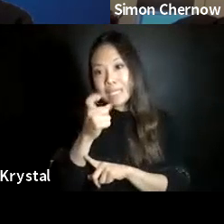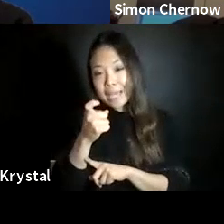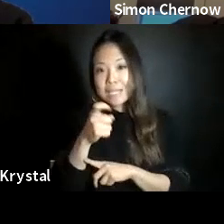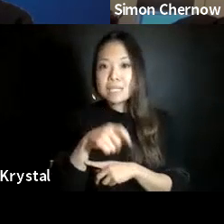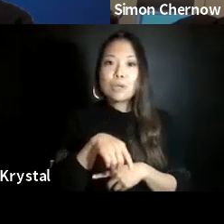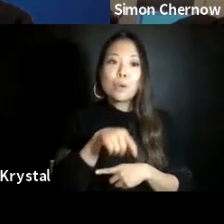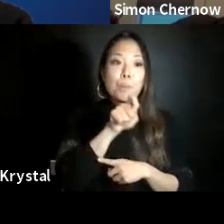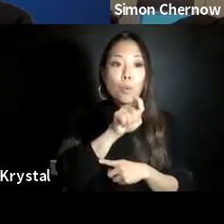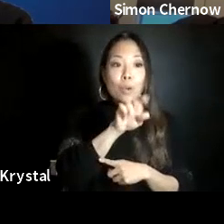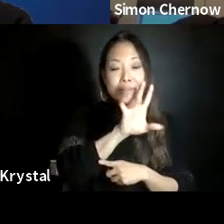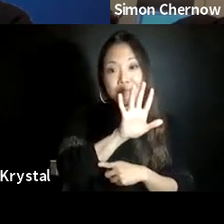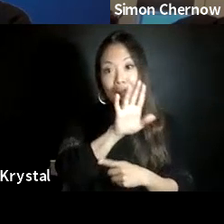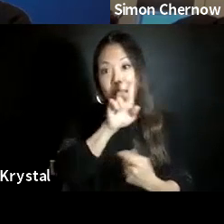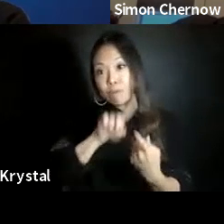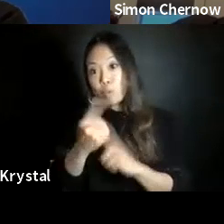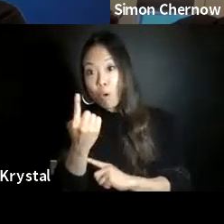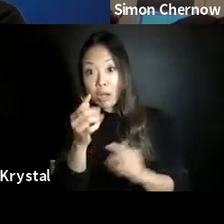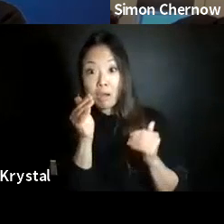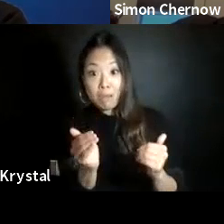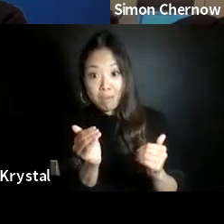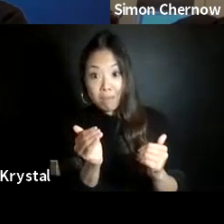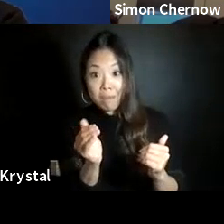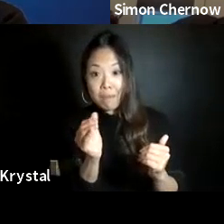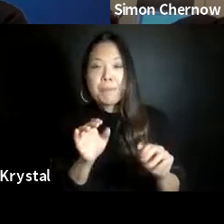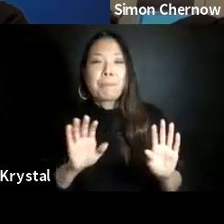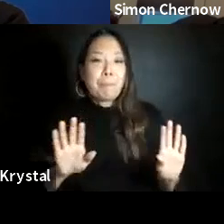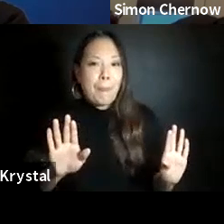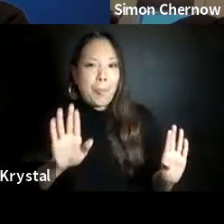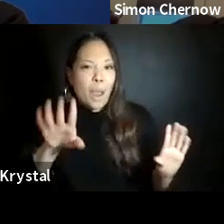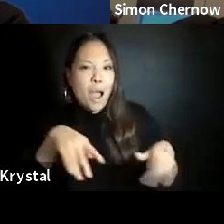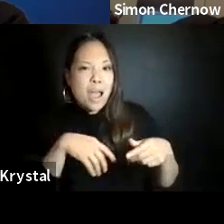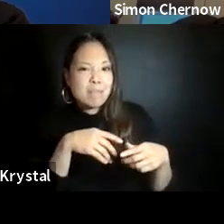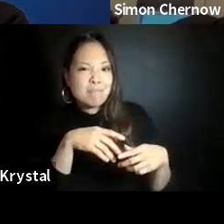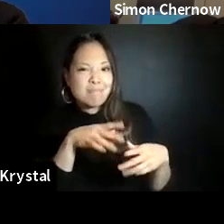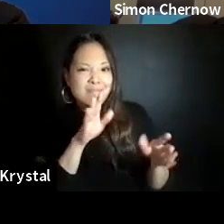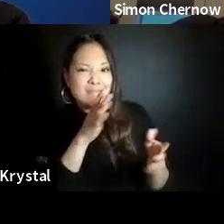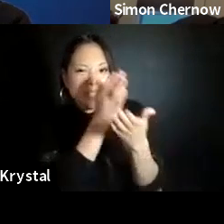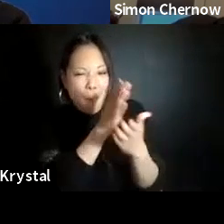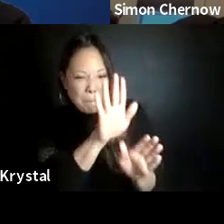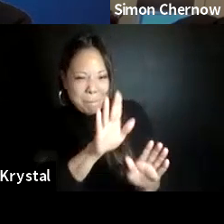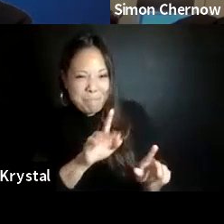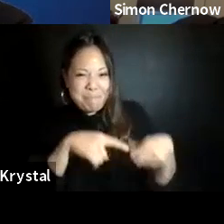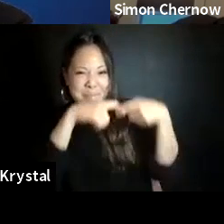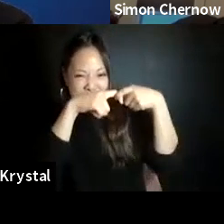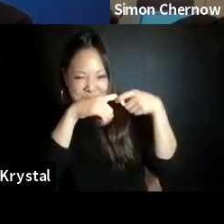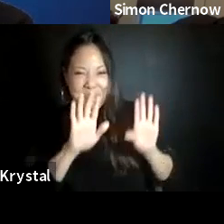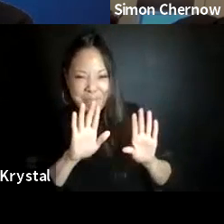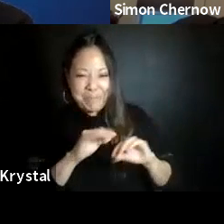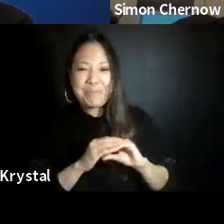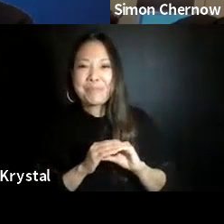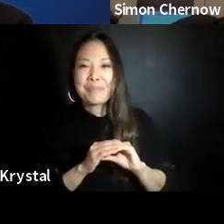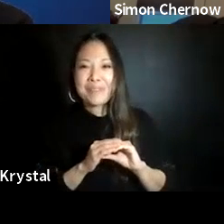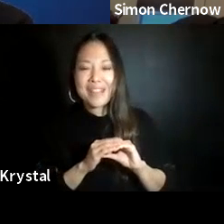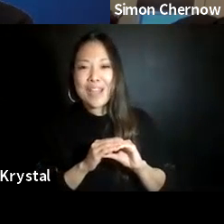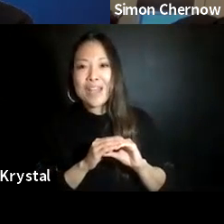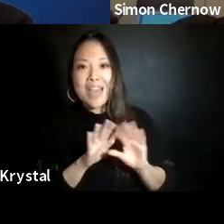to 1. So let me stop you there, Dr. Tung. Let me just, before you get deep in the weeds of the